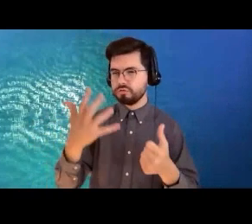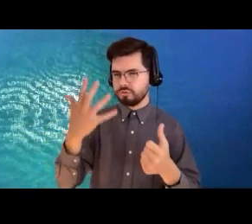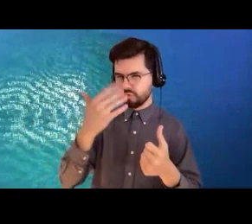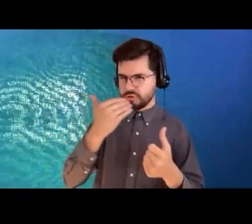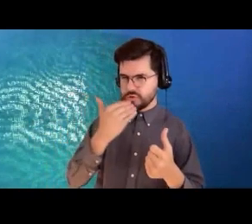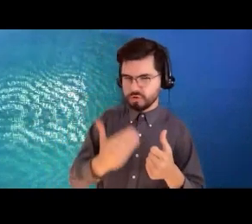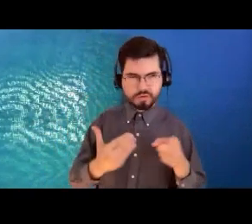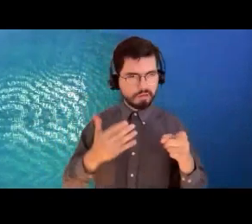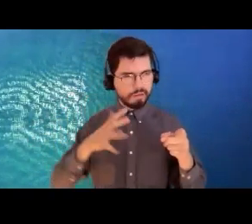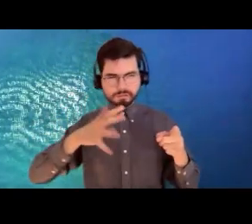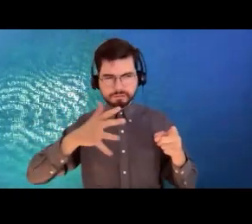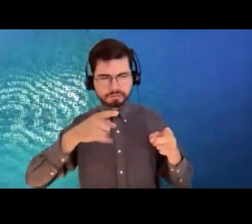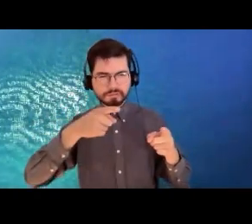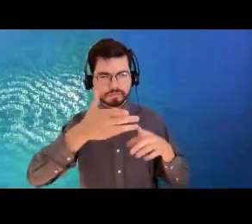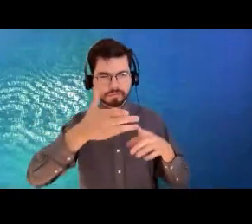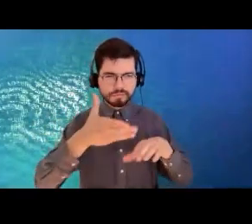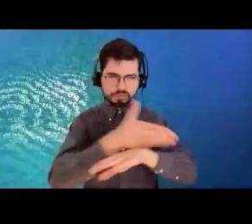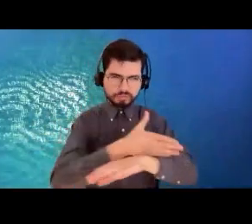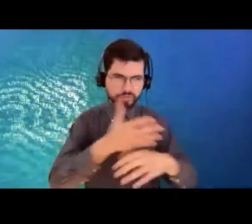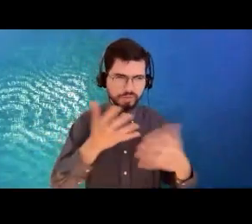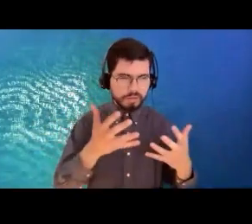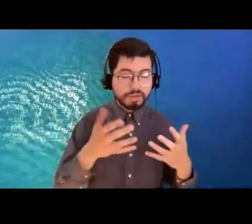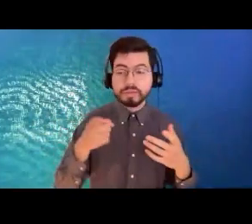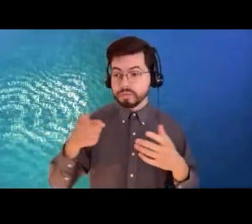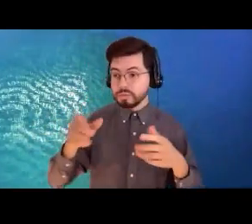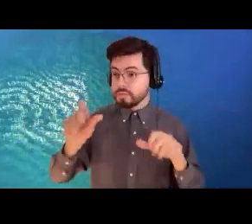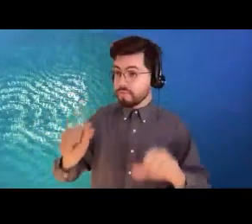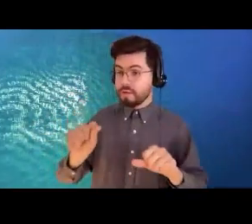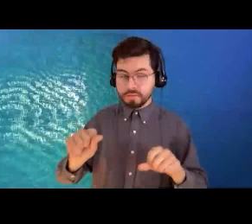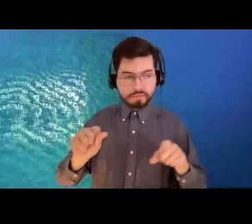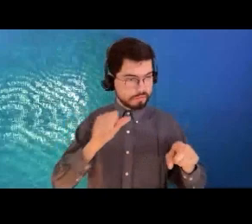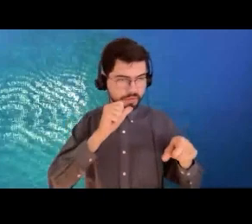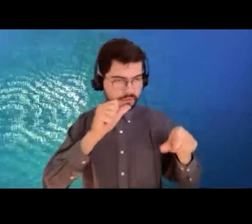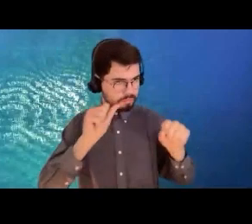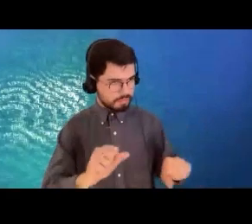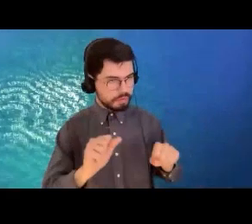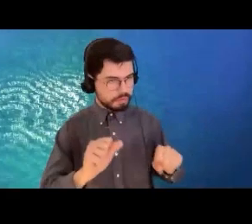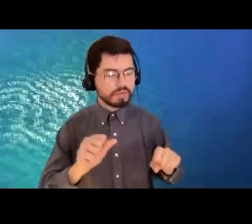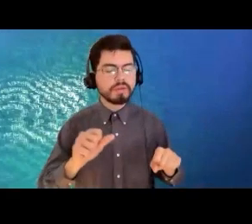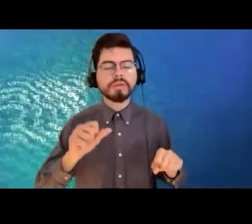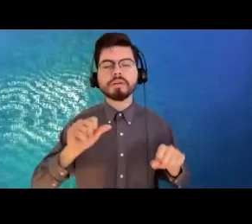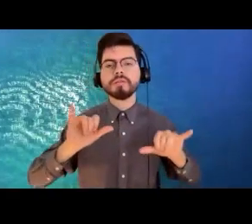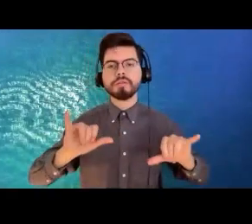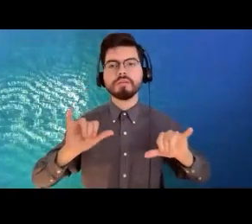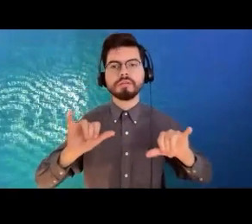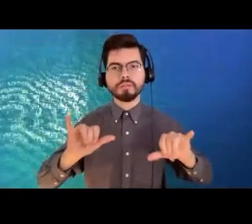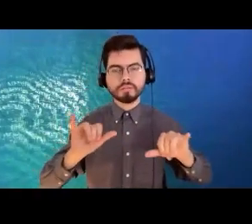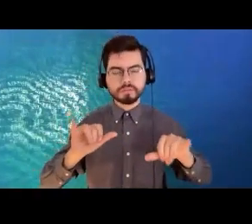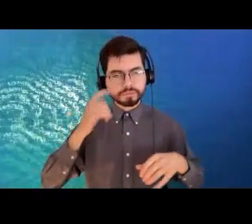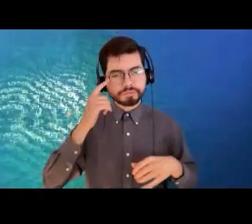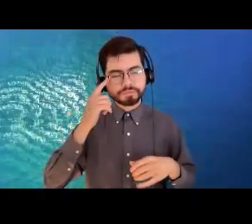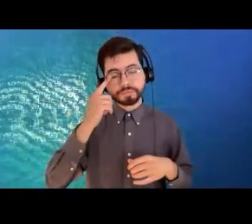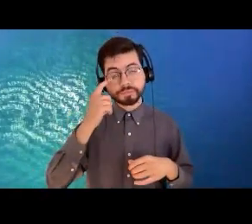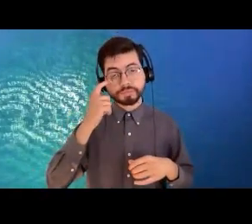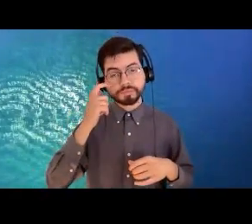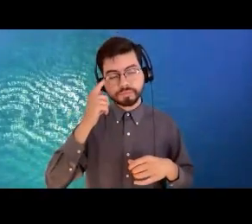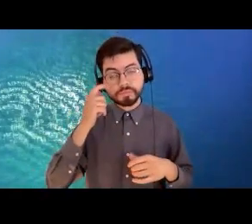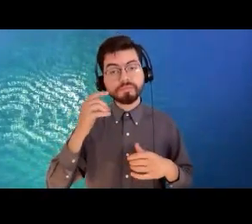need to improve them and what's feasible and what isn't feasible. But as we go forward, we'll be looking for those opportunities to